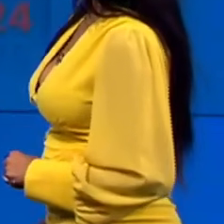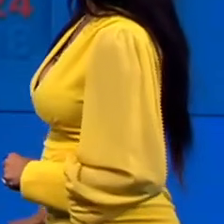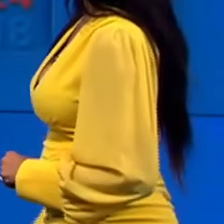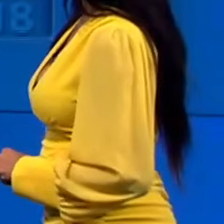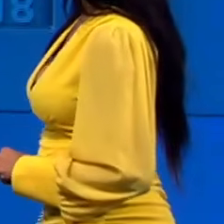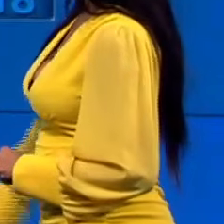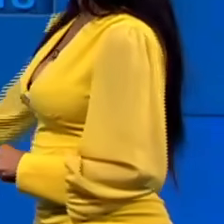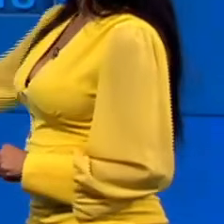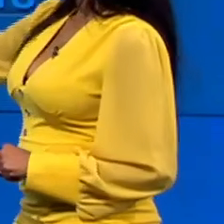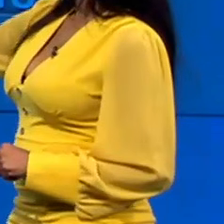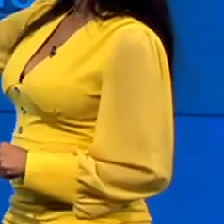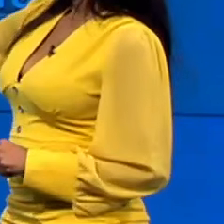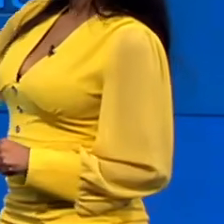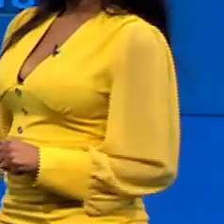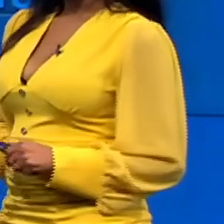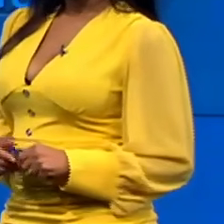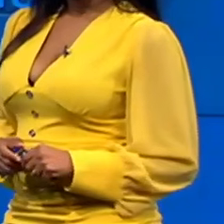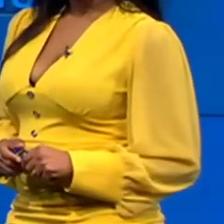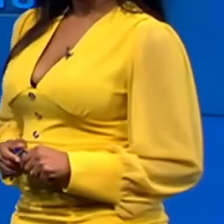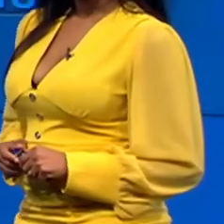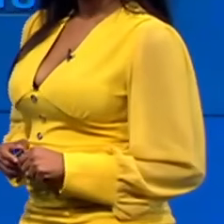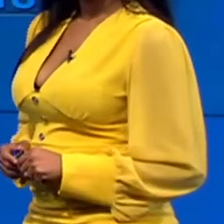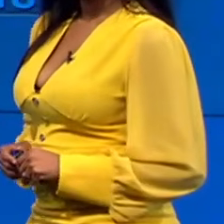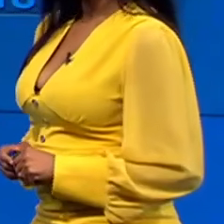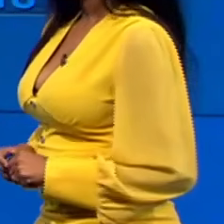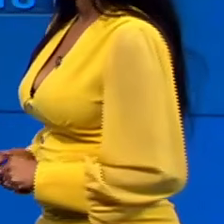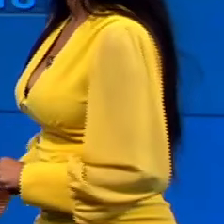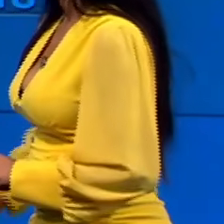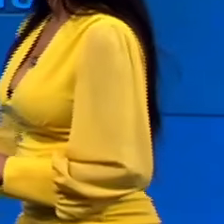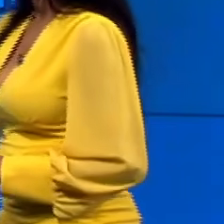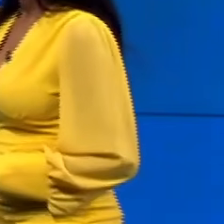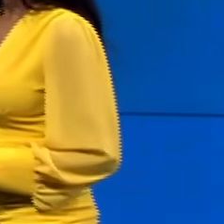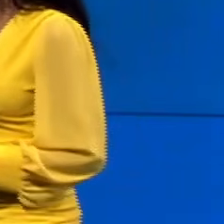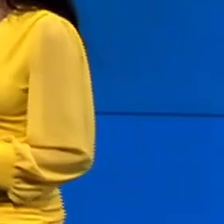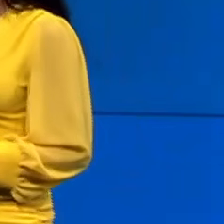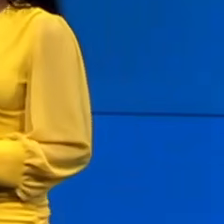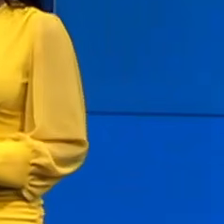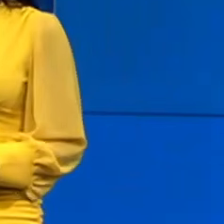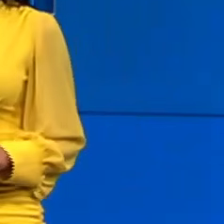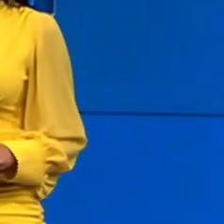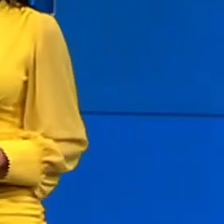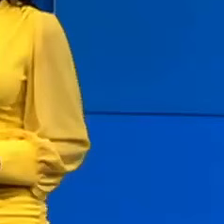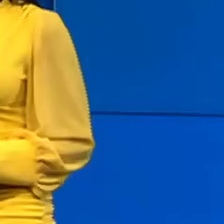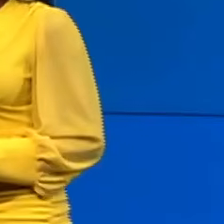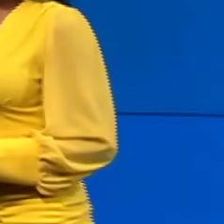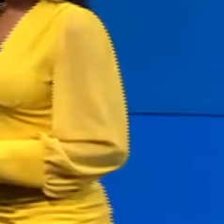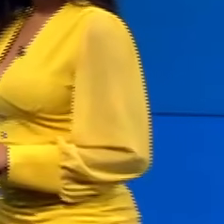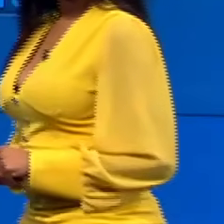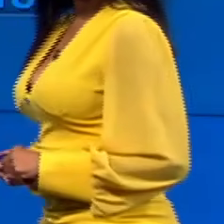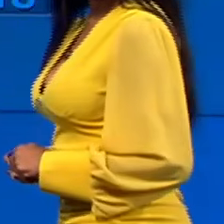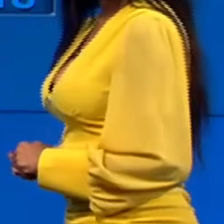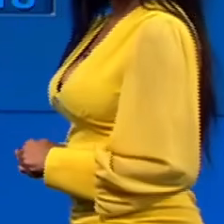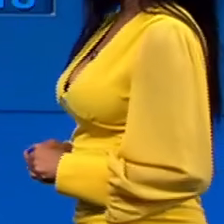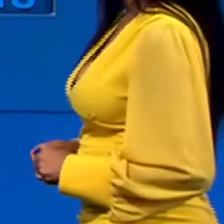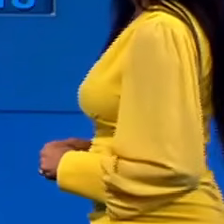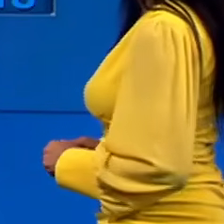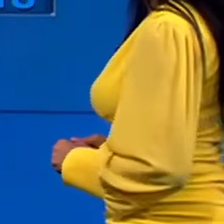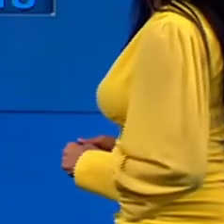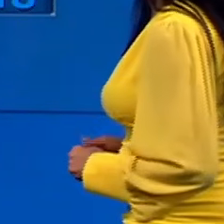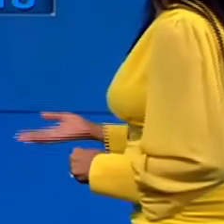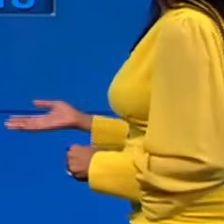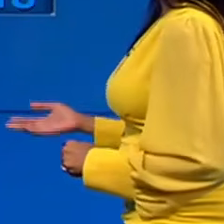ya KwaZulu-Natal Pietermaritzburg ke re gata di le 11 go a go di le 22 Kokstad go tla nna tsididi mo mosong ka digata di le 6 go a